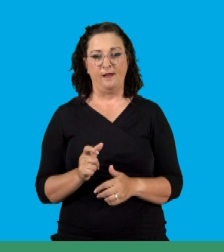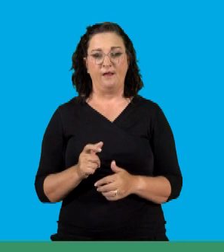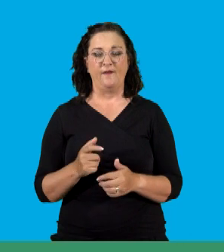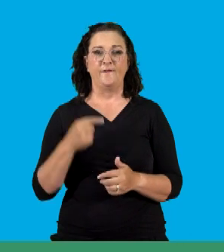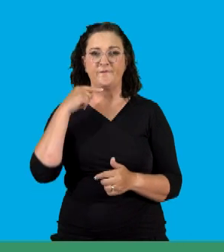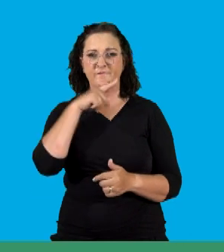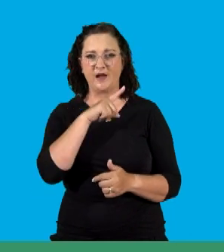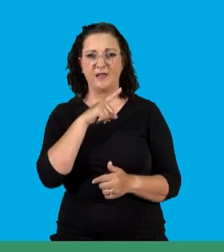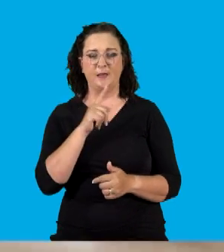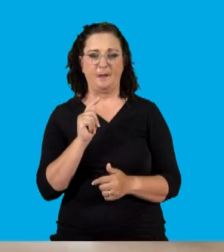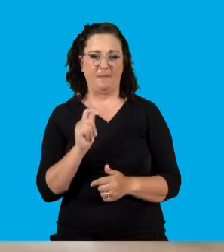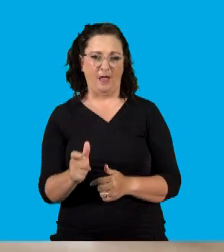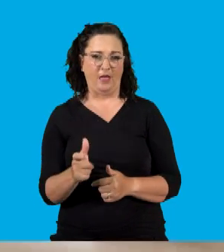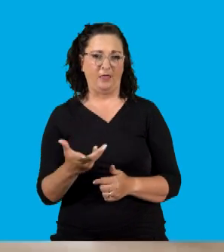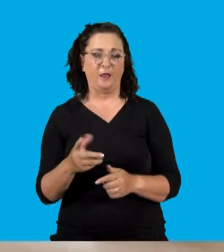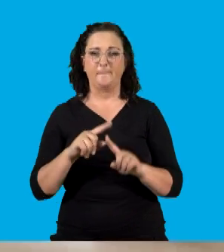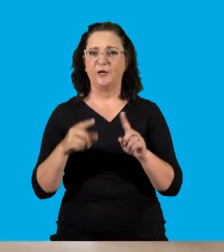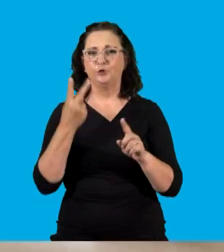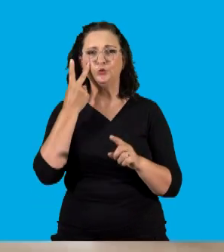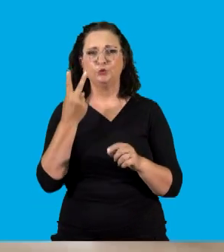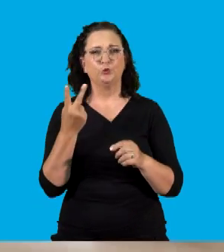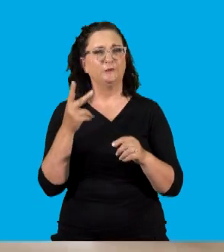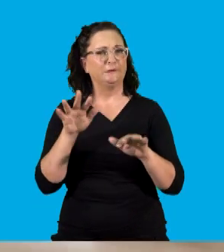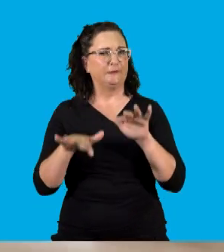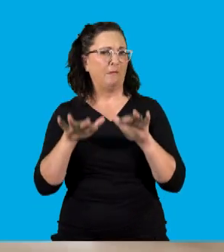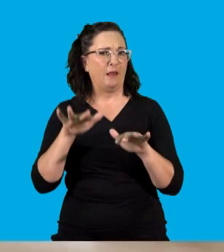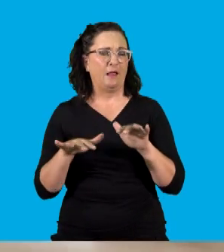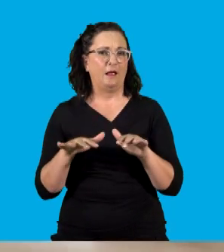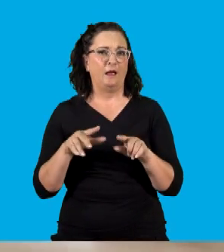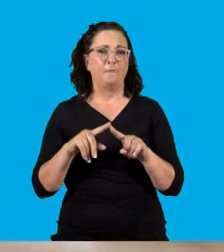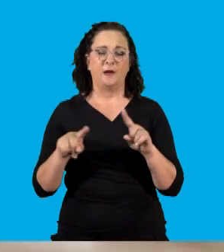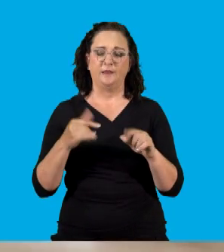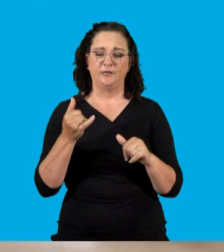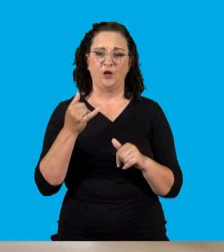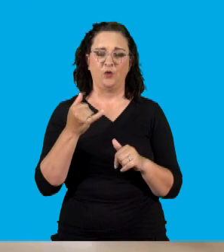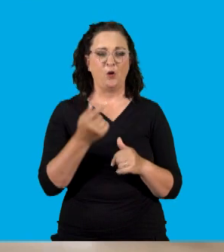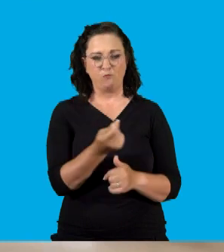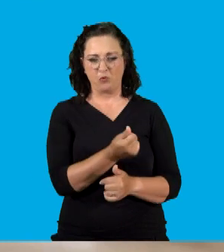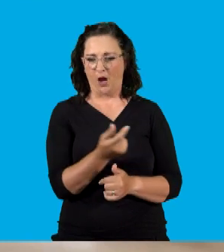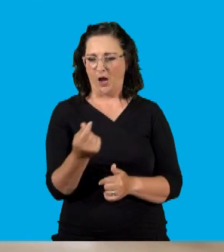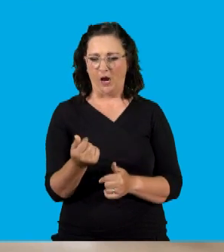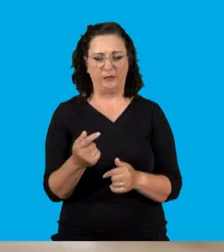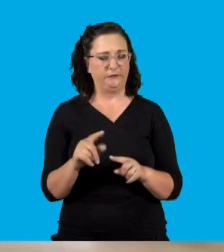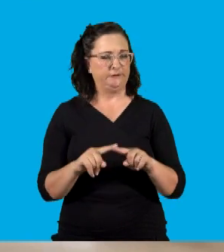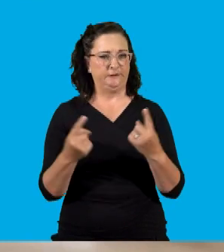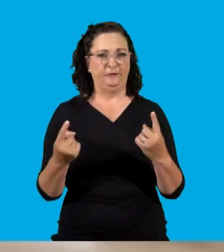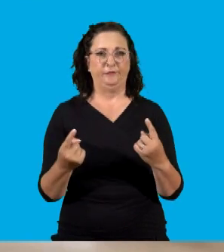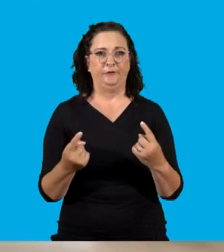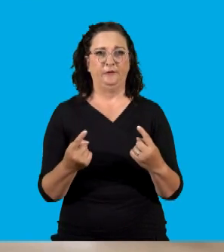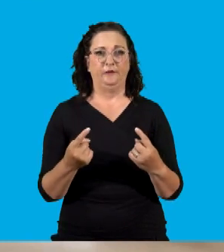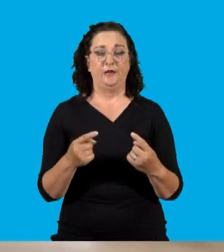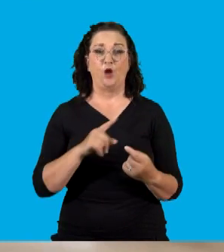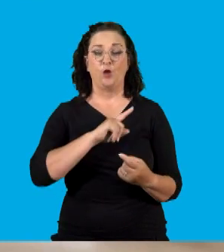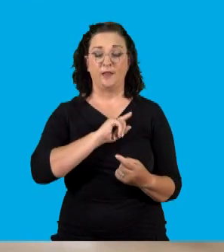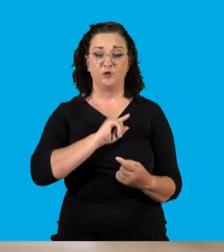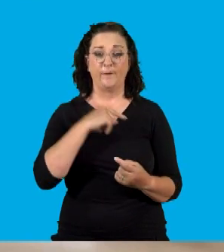those counterfeits because they look alike the original products. And since they look alike, even the price, it's not the same. Those